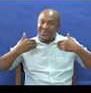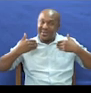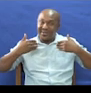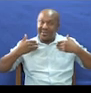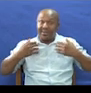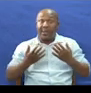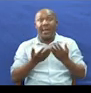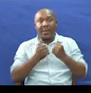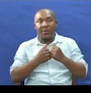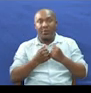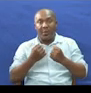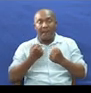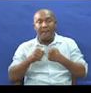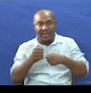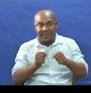different situations?